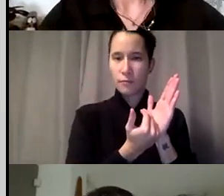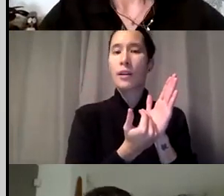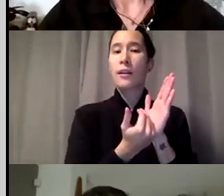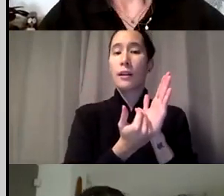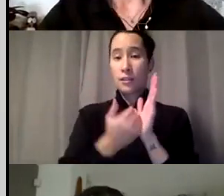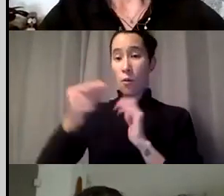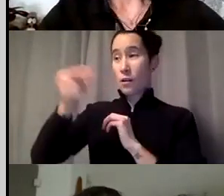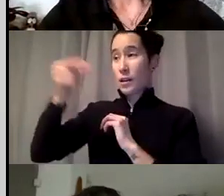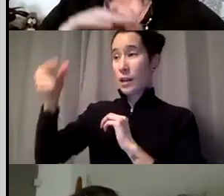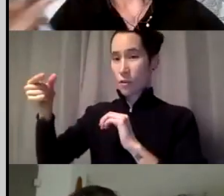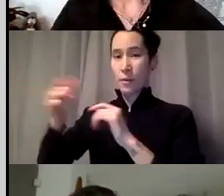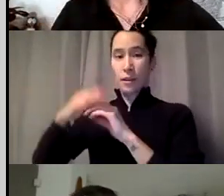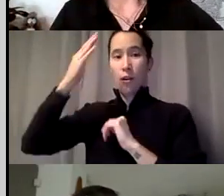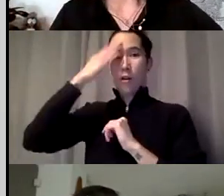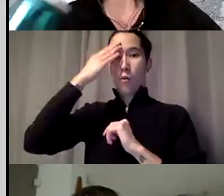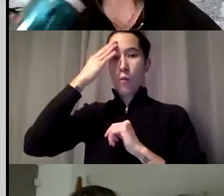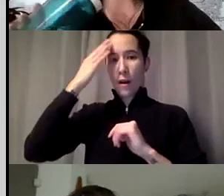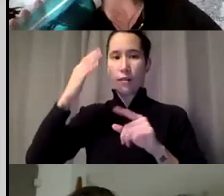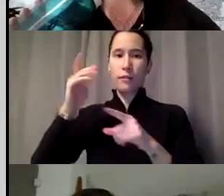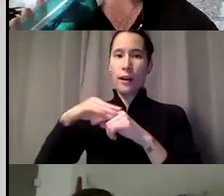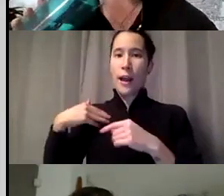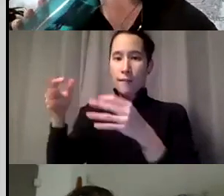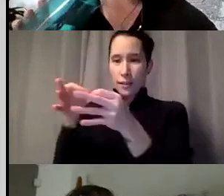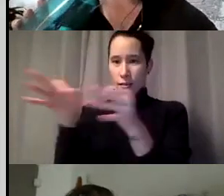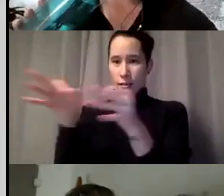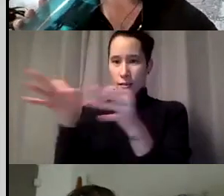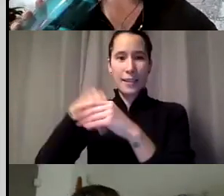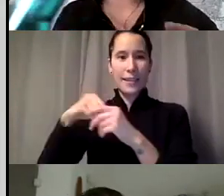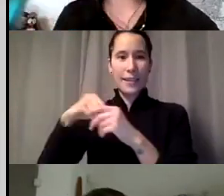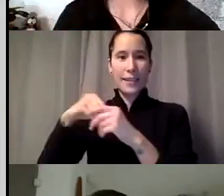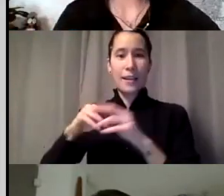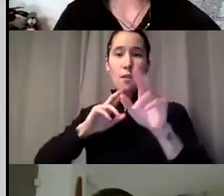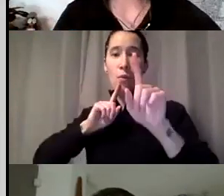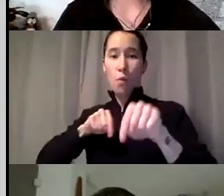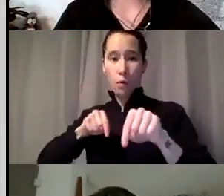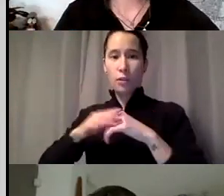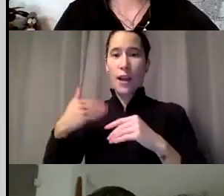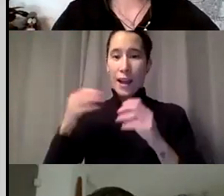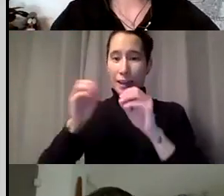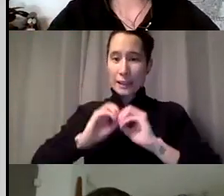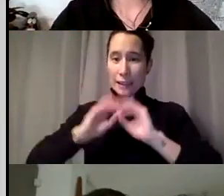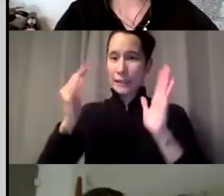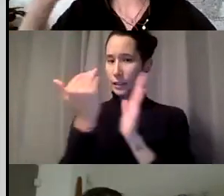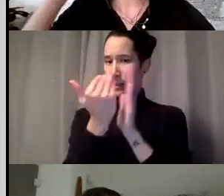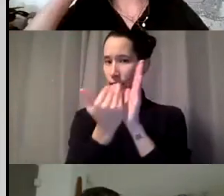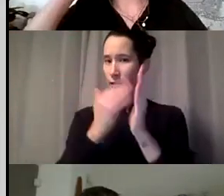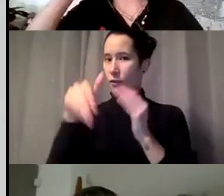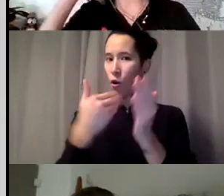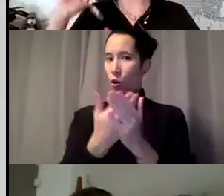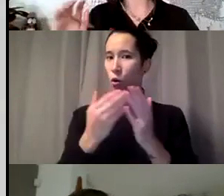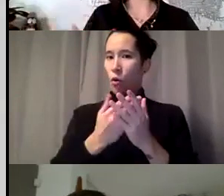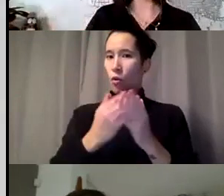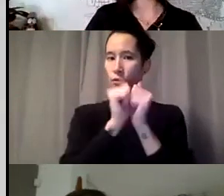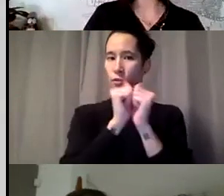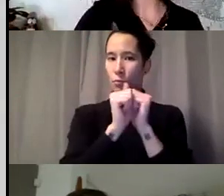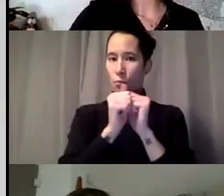in. This clause in is that we had a really clear list of it. So at this time, if